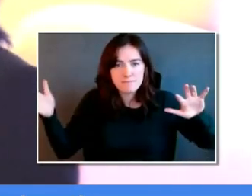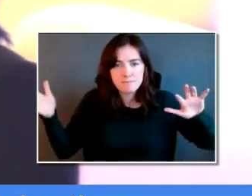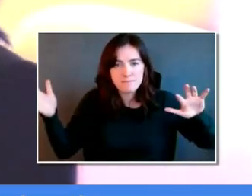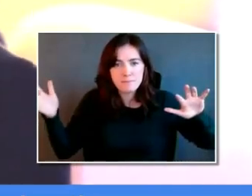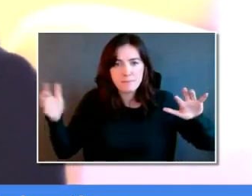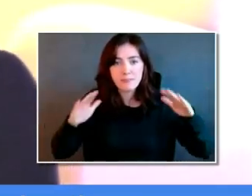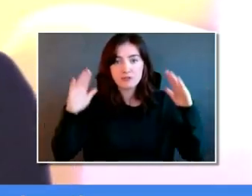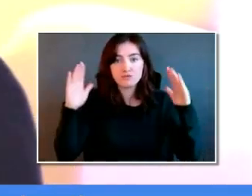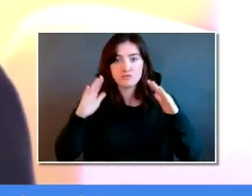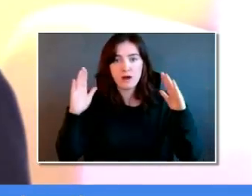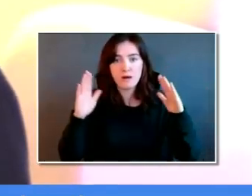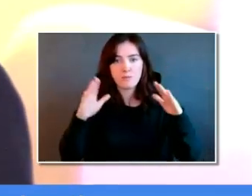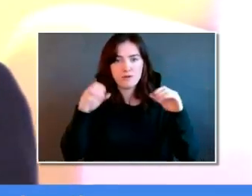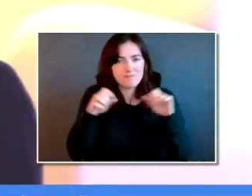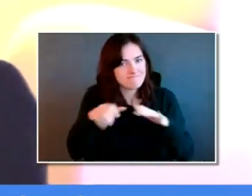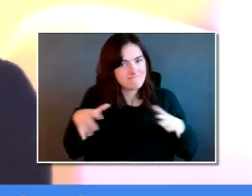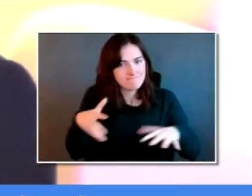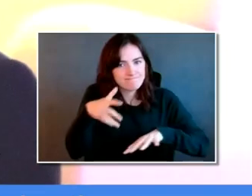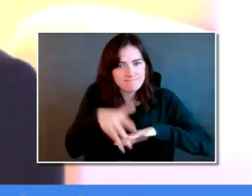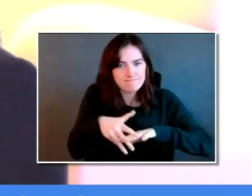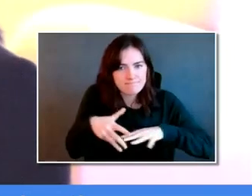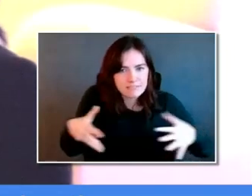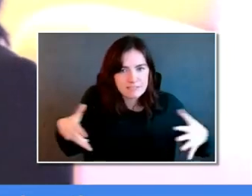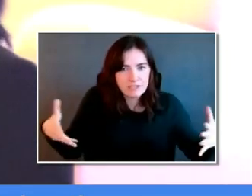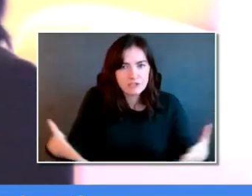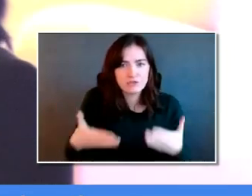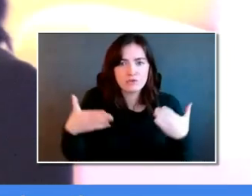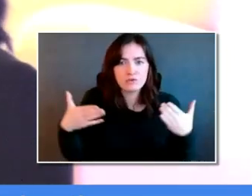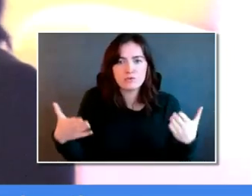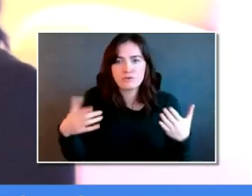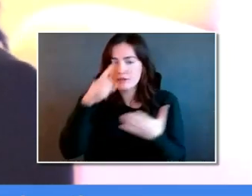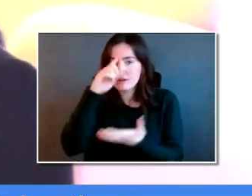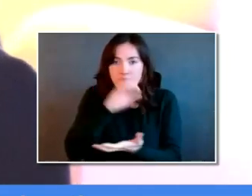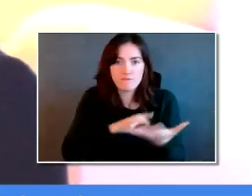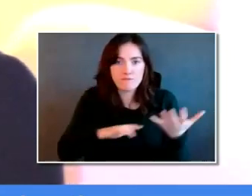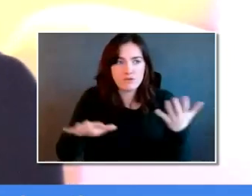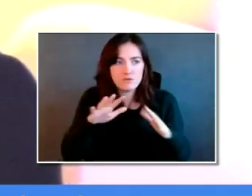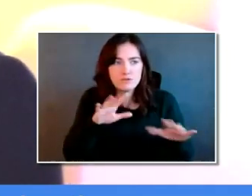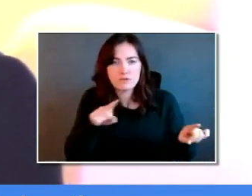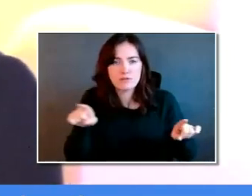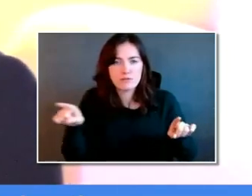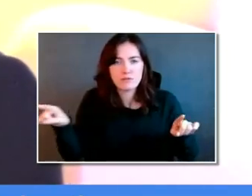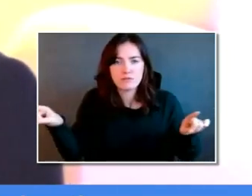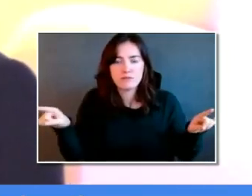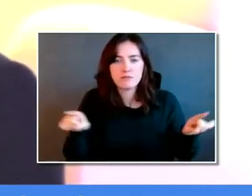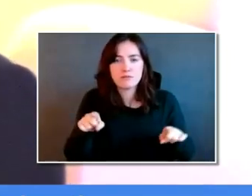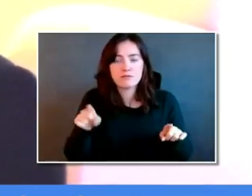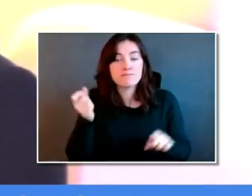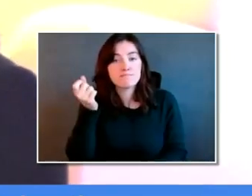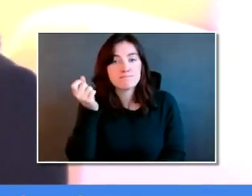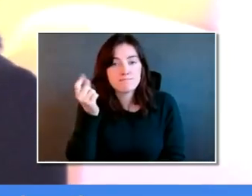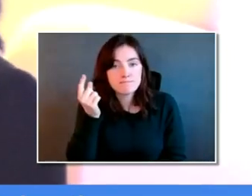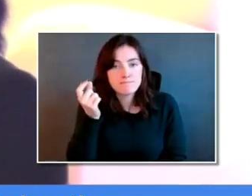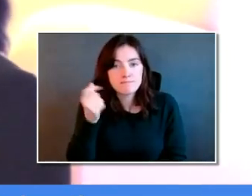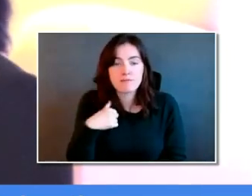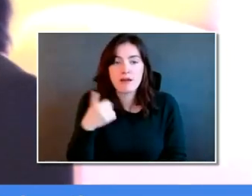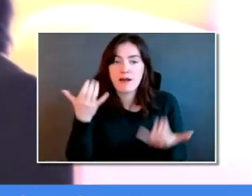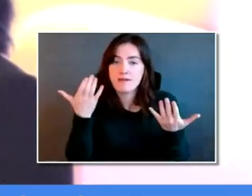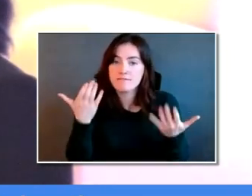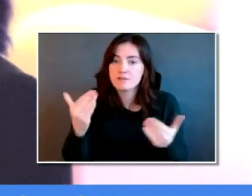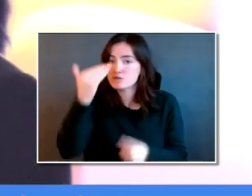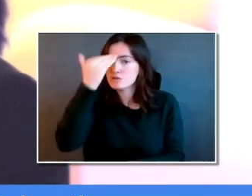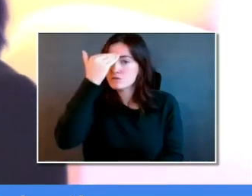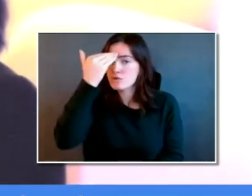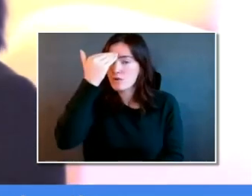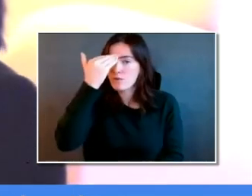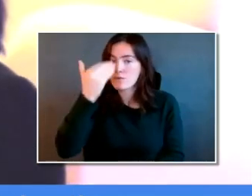land, confusion all around. I know somehow that only